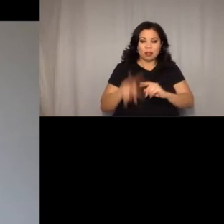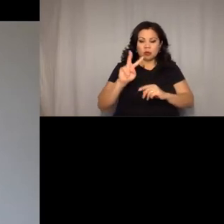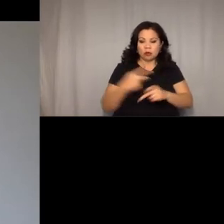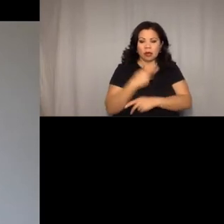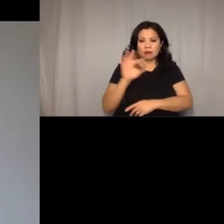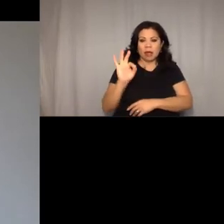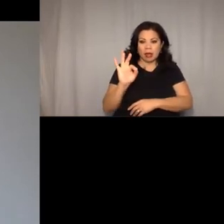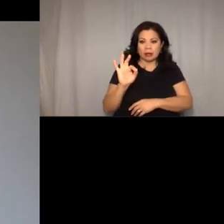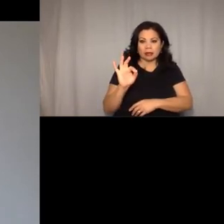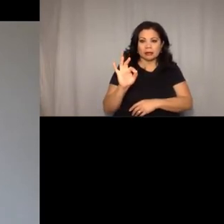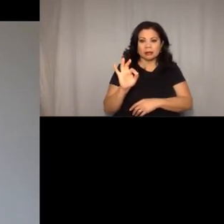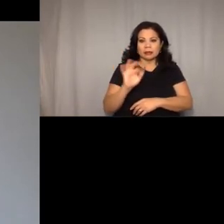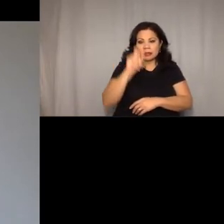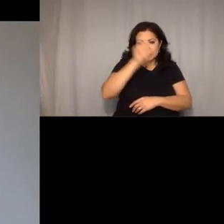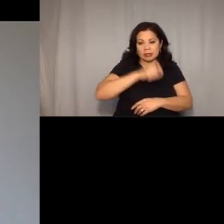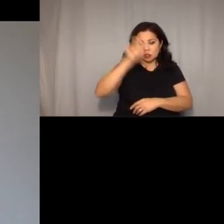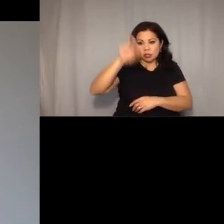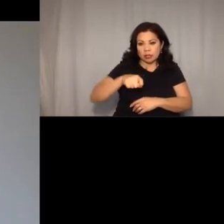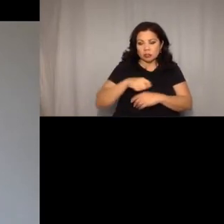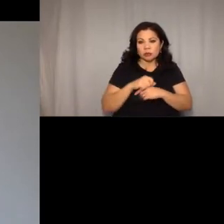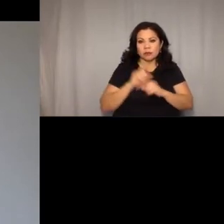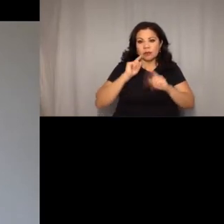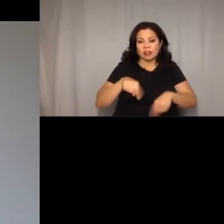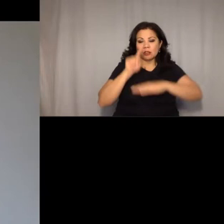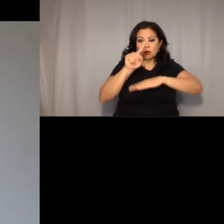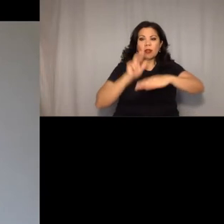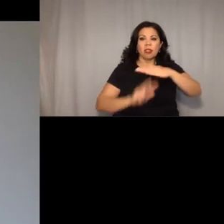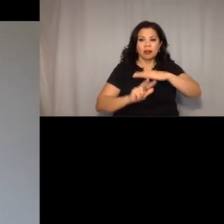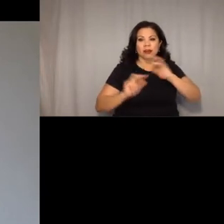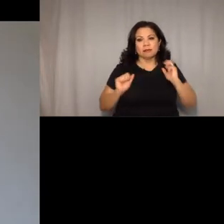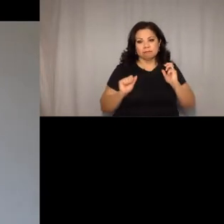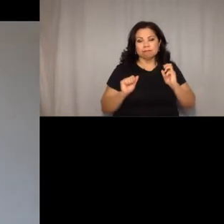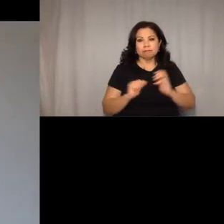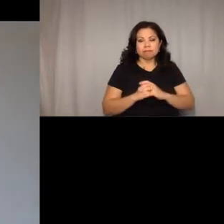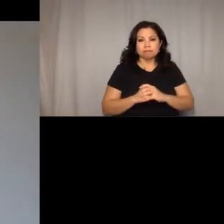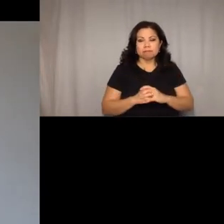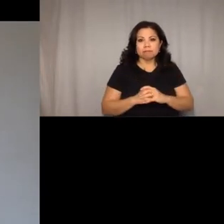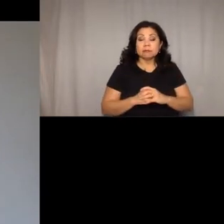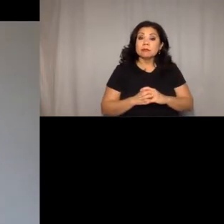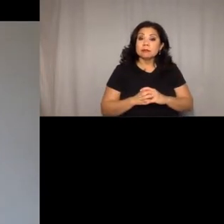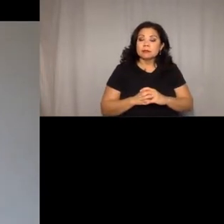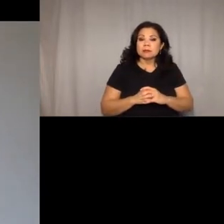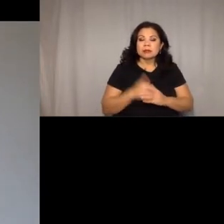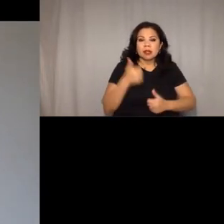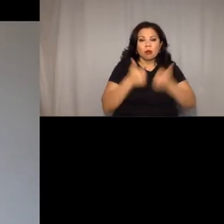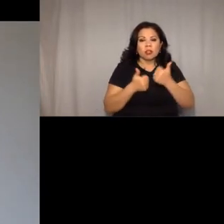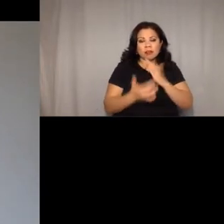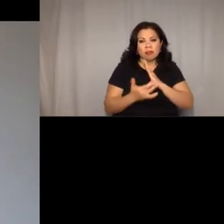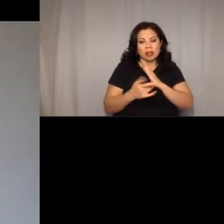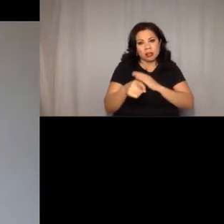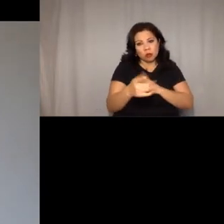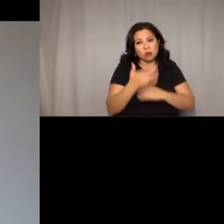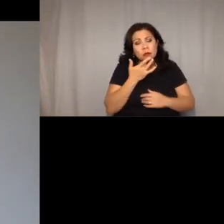9. Cancel, cancel. 1/3. So whichever strategy you